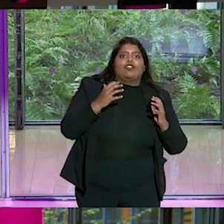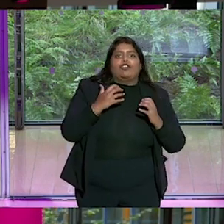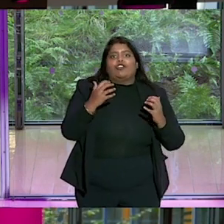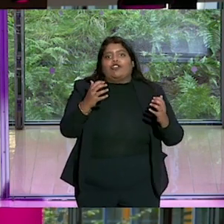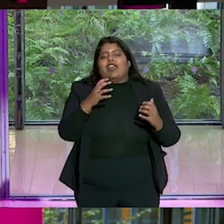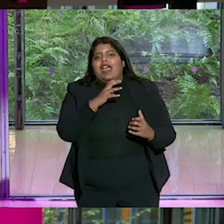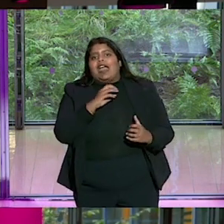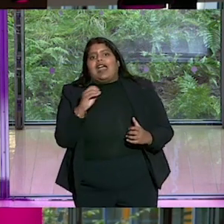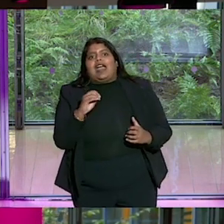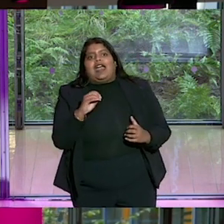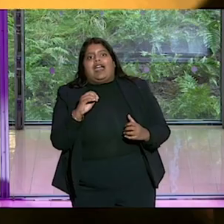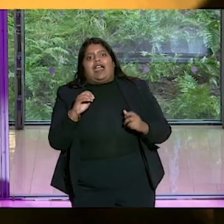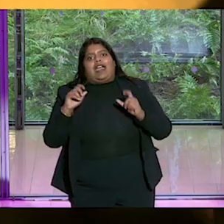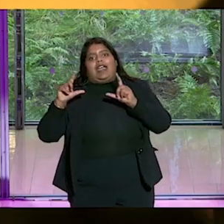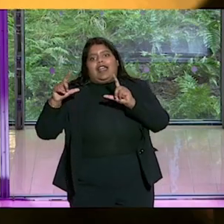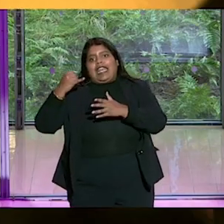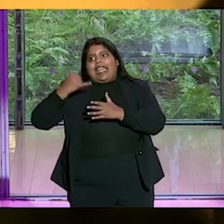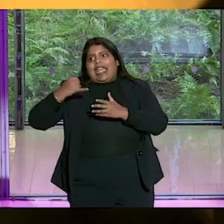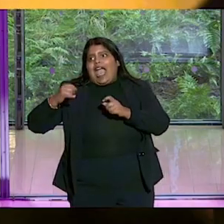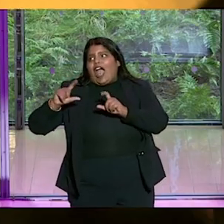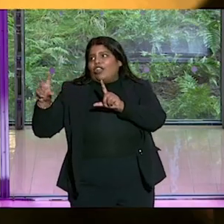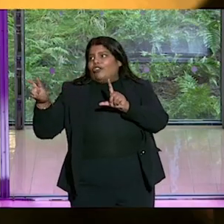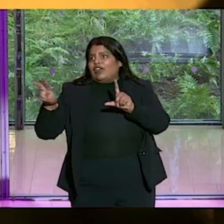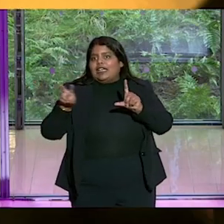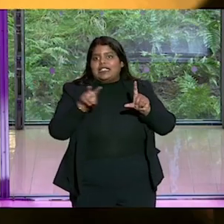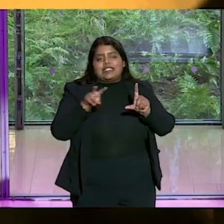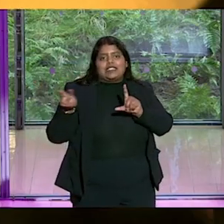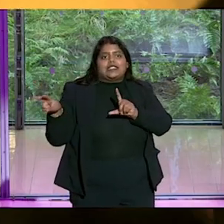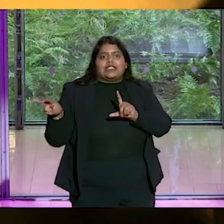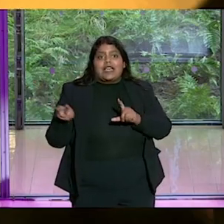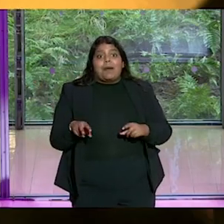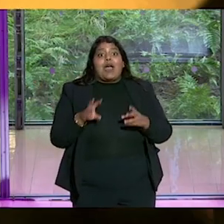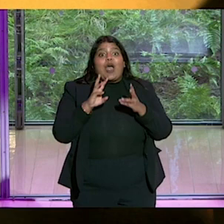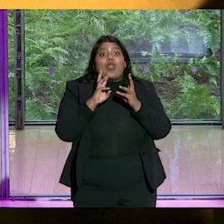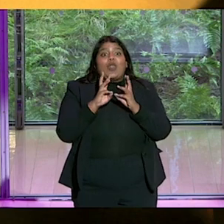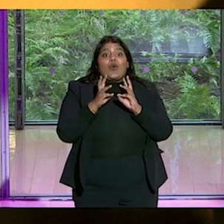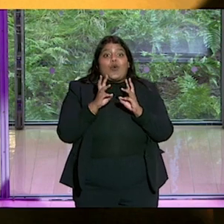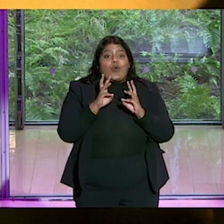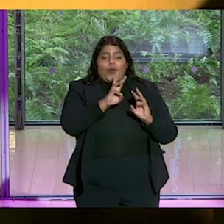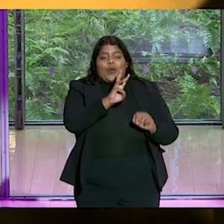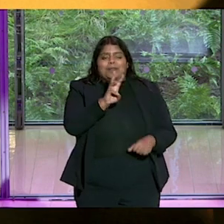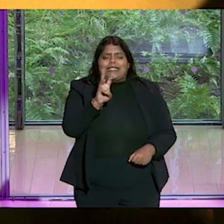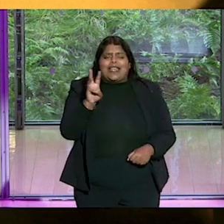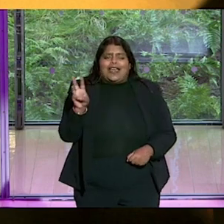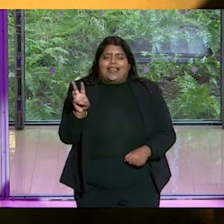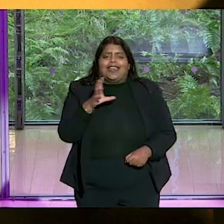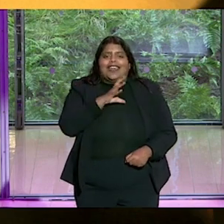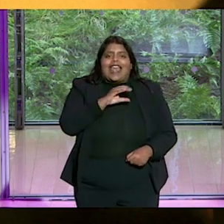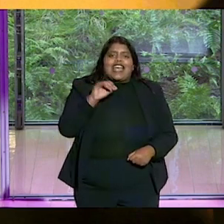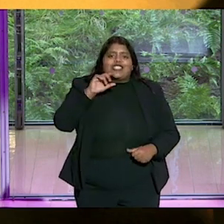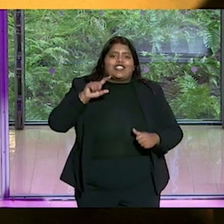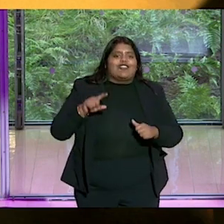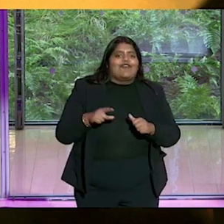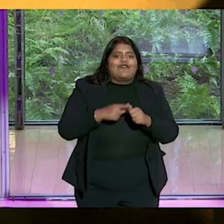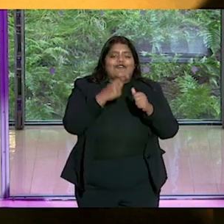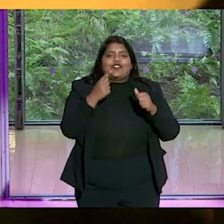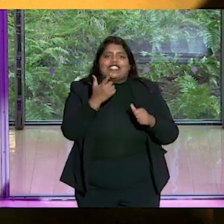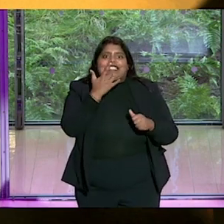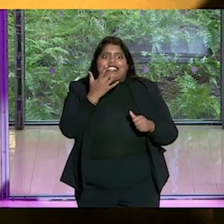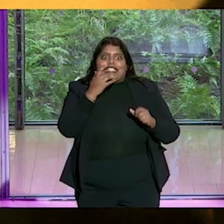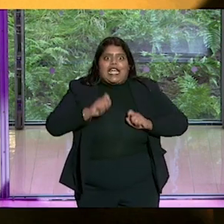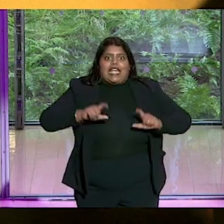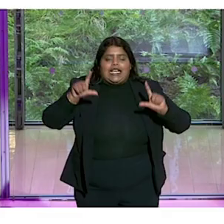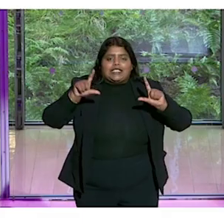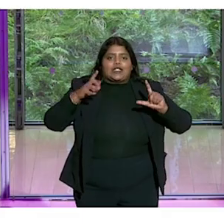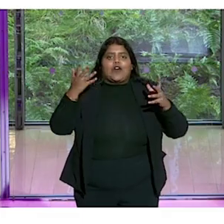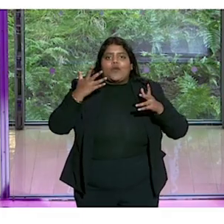the amuse-bouche. It is the first taste that your audiences will get of your organization and what you